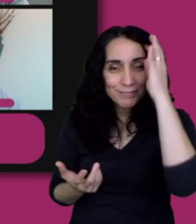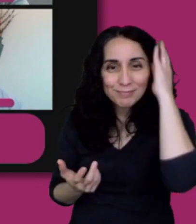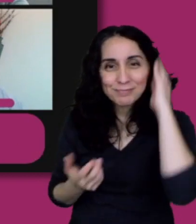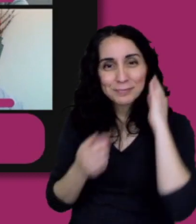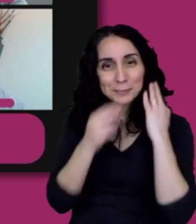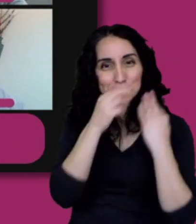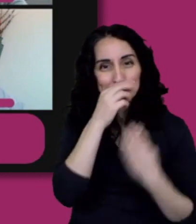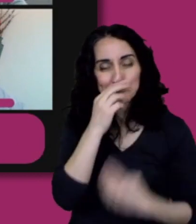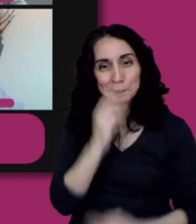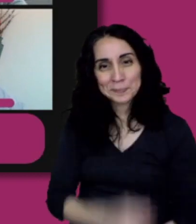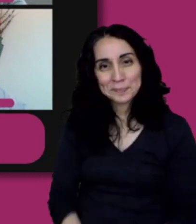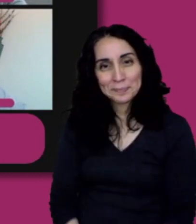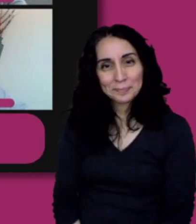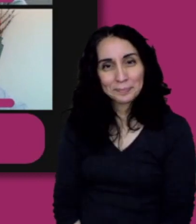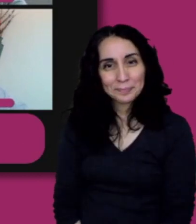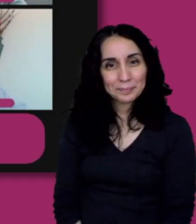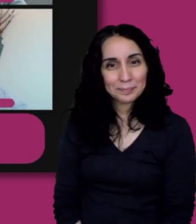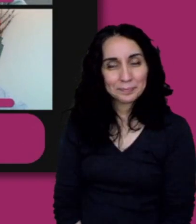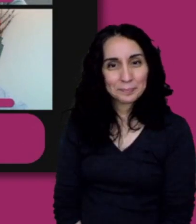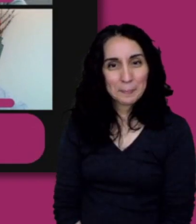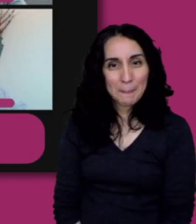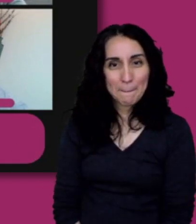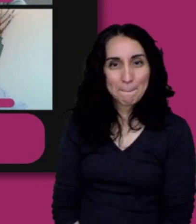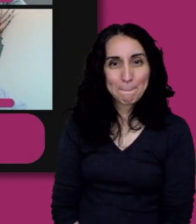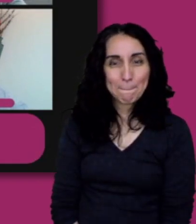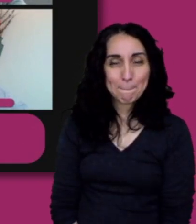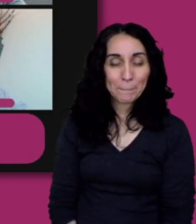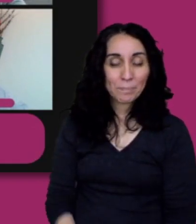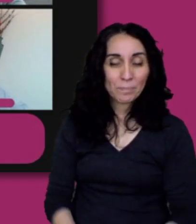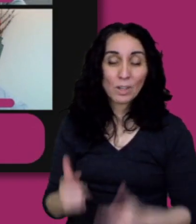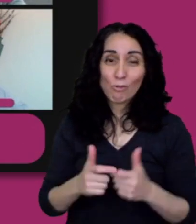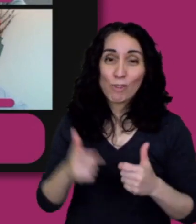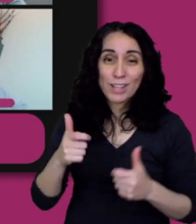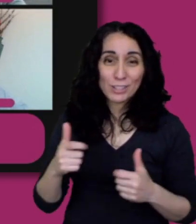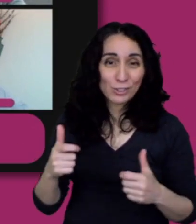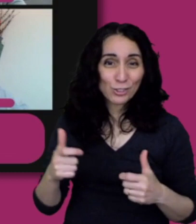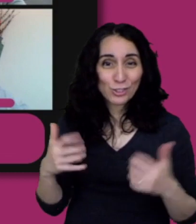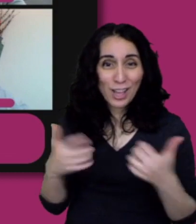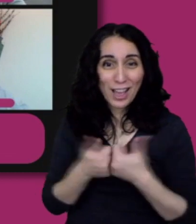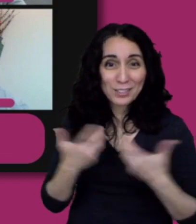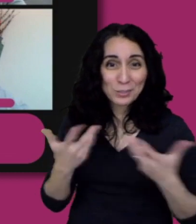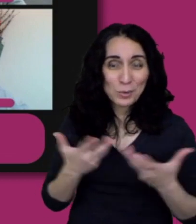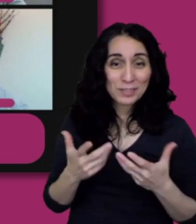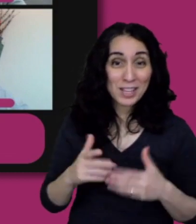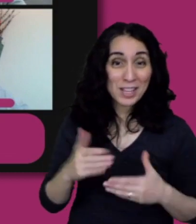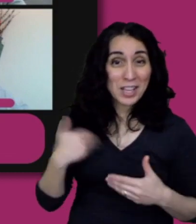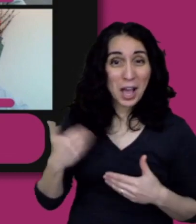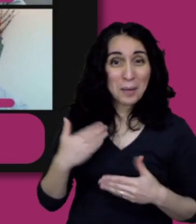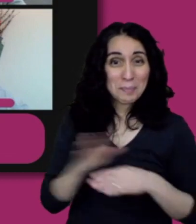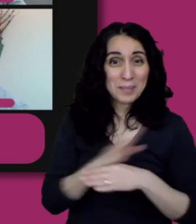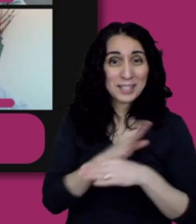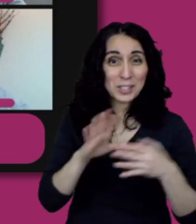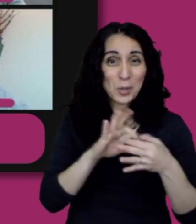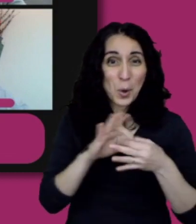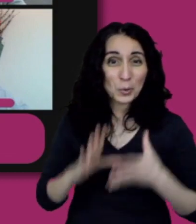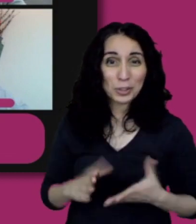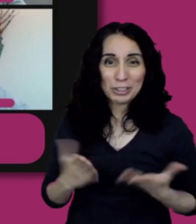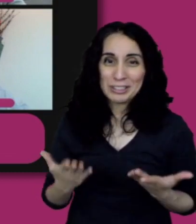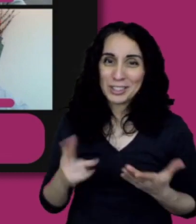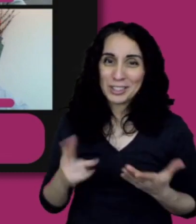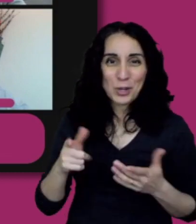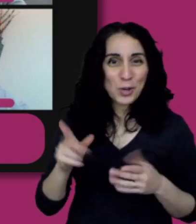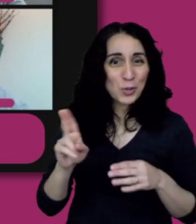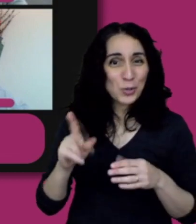date? I think the greatest challenge is, as a young business owner, you wear all the